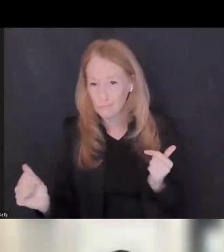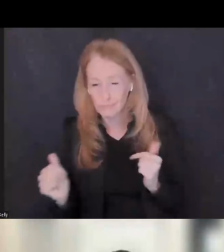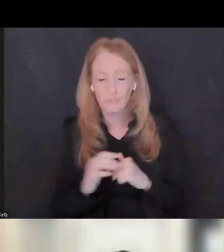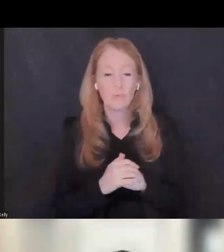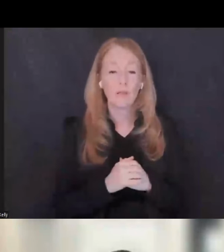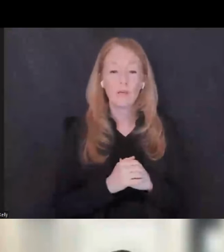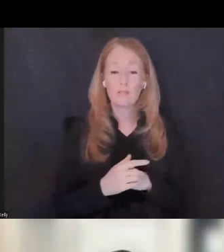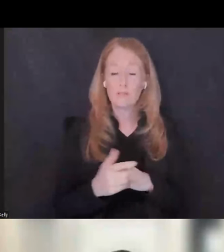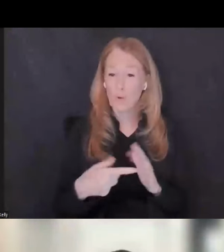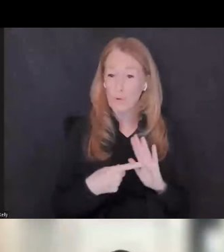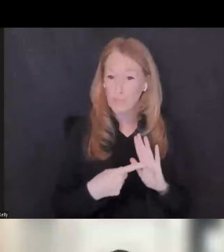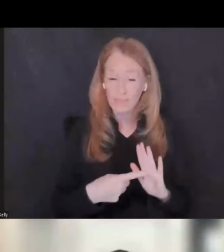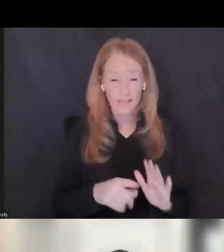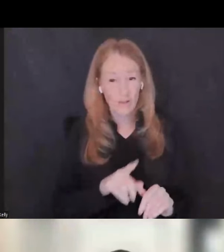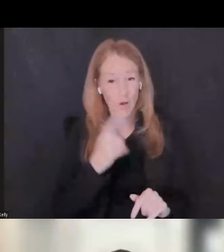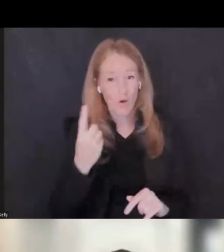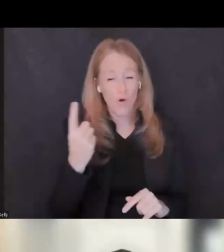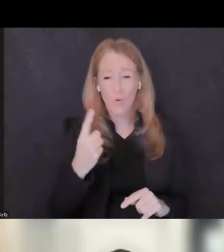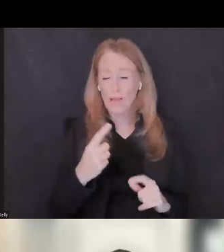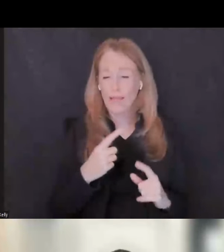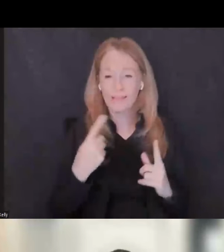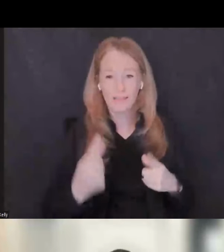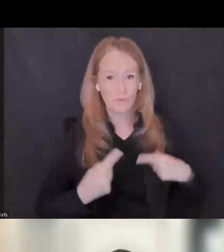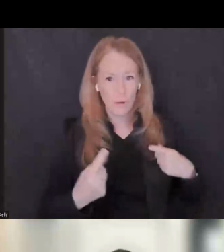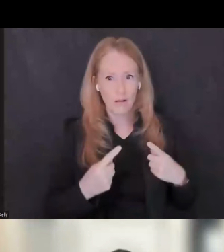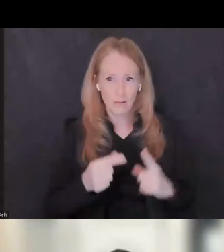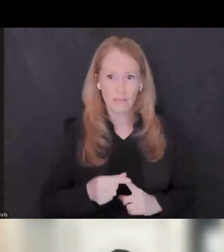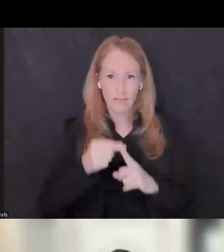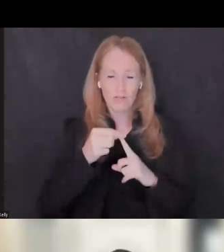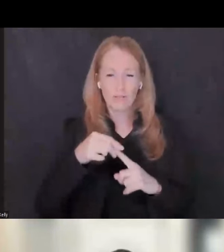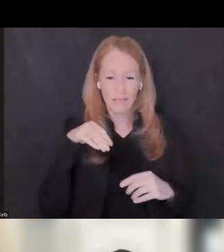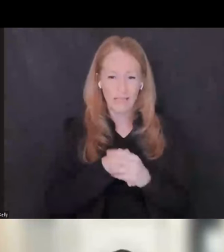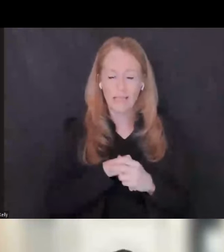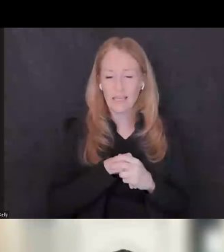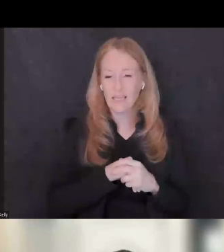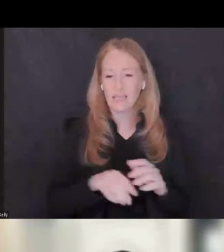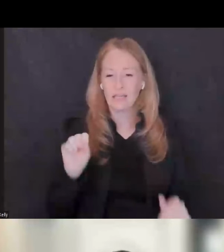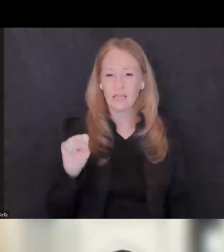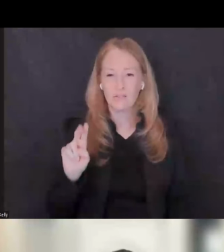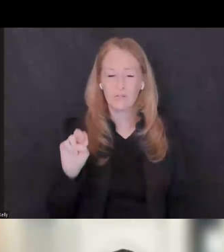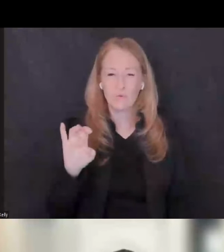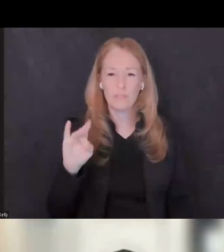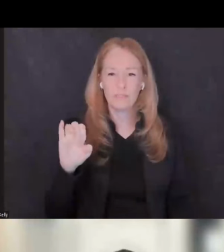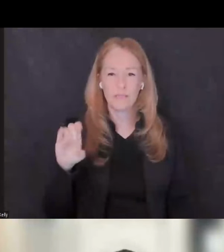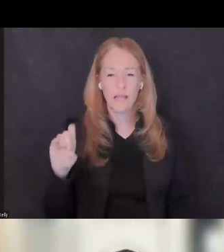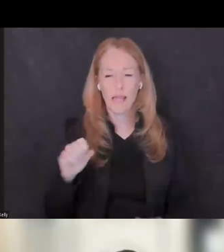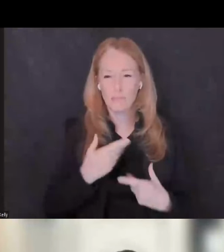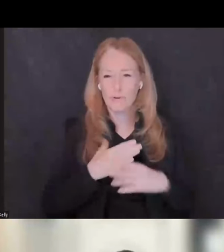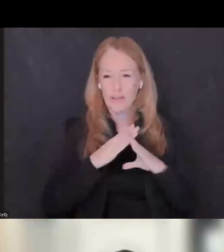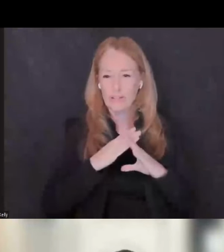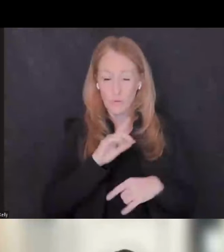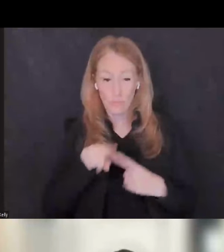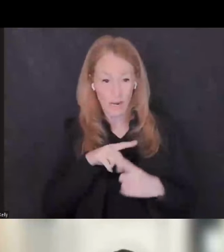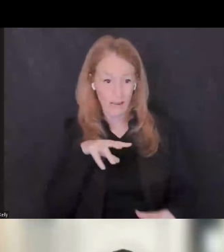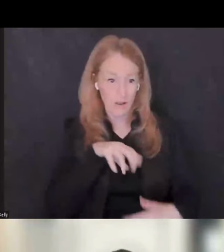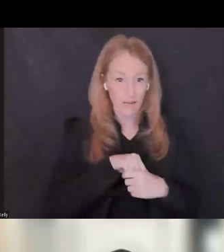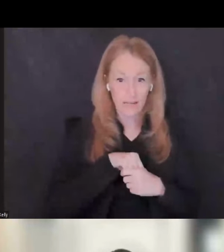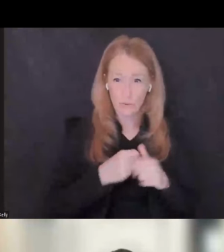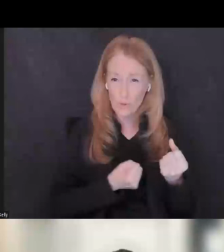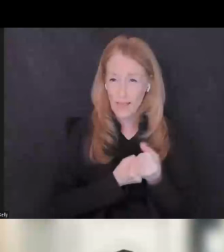struggle, especially in the field of suicide prevention. When I really started getting into advocacy and volunteering and trying to find my